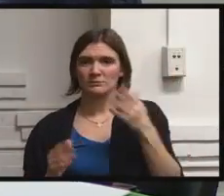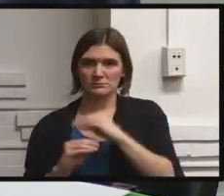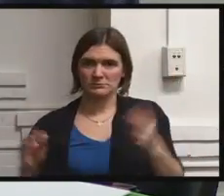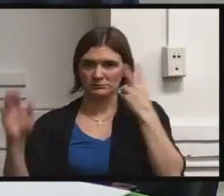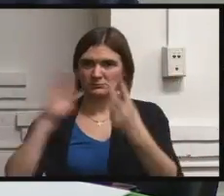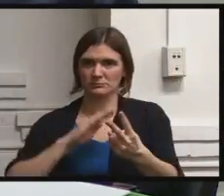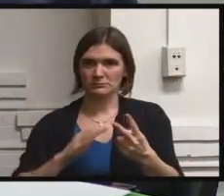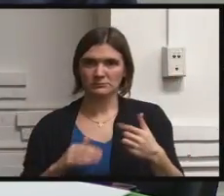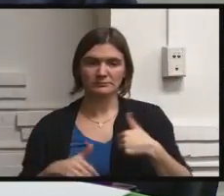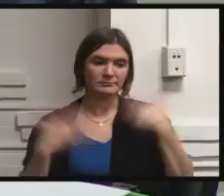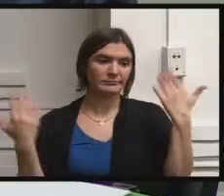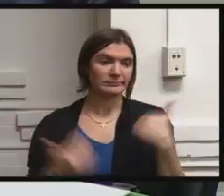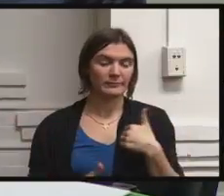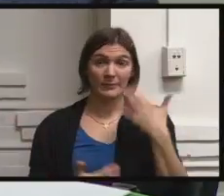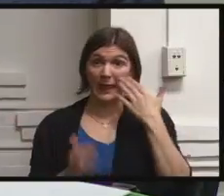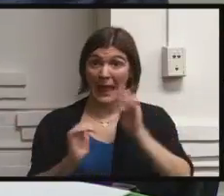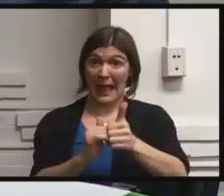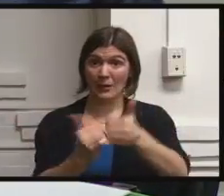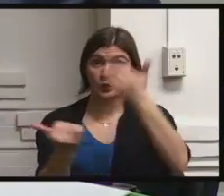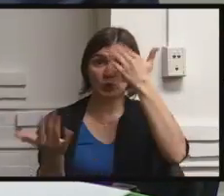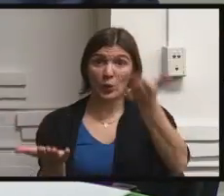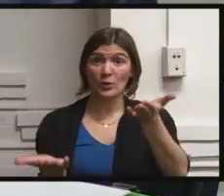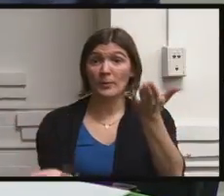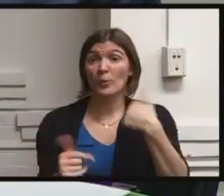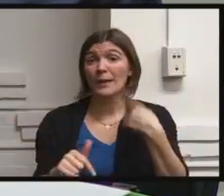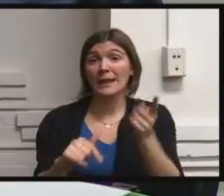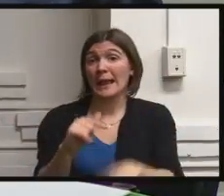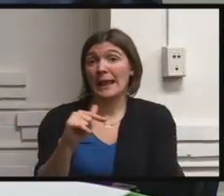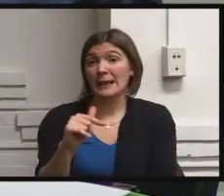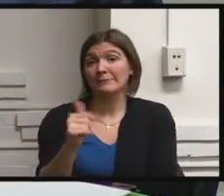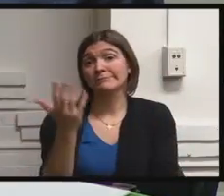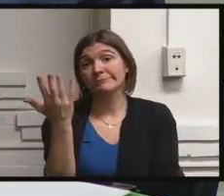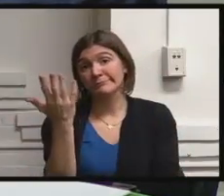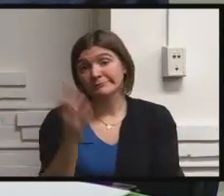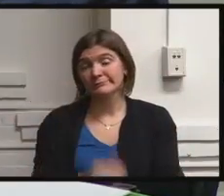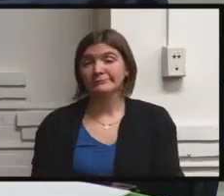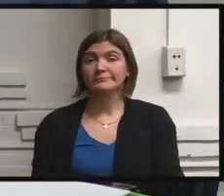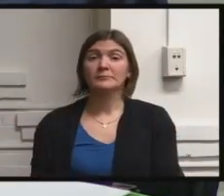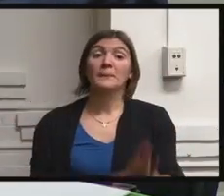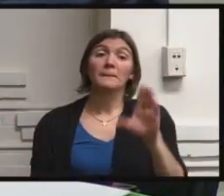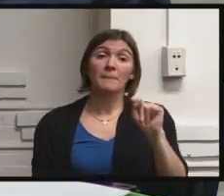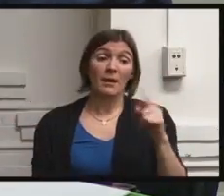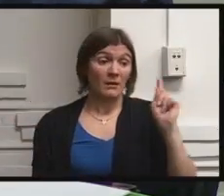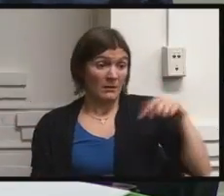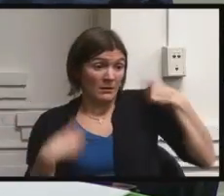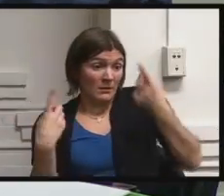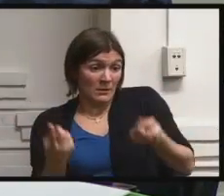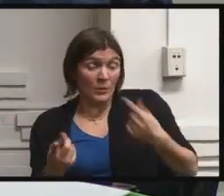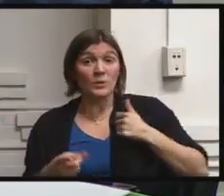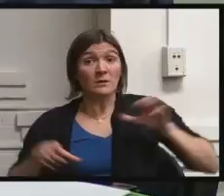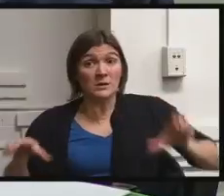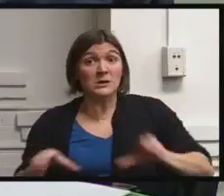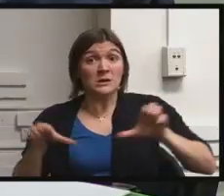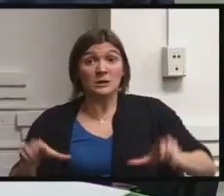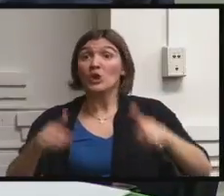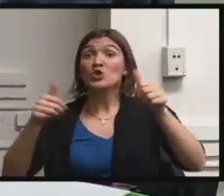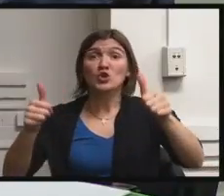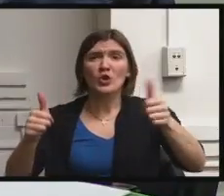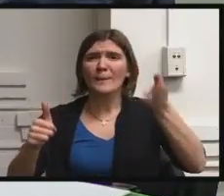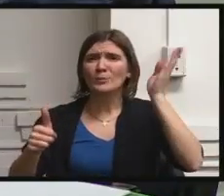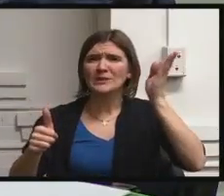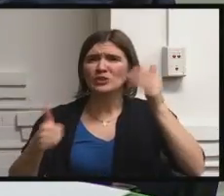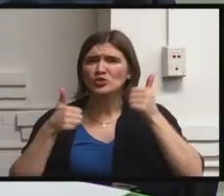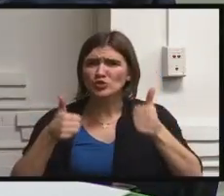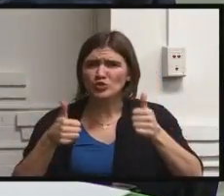have the silver bullet answer on how we get that, and maybe we can't get that. But, you know, what we've done so far, I think, has been fabulous. The presentations